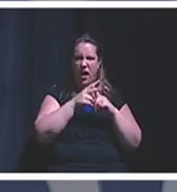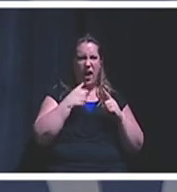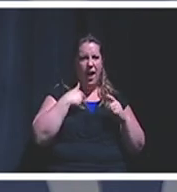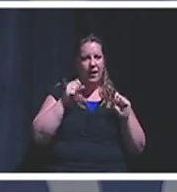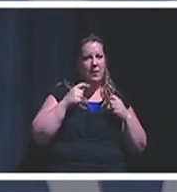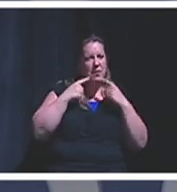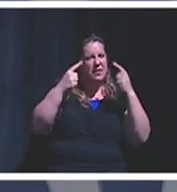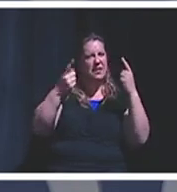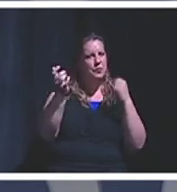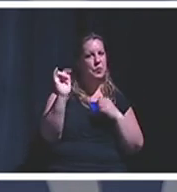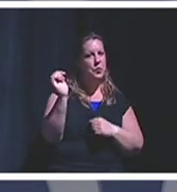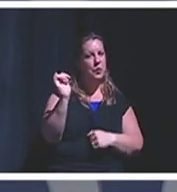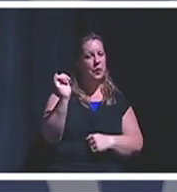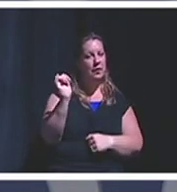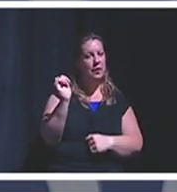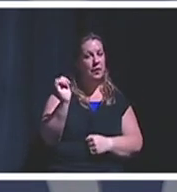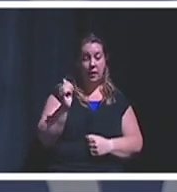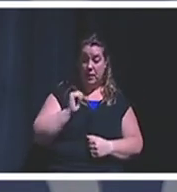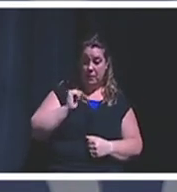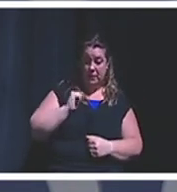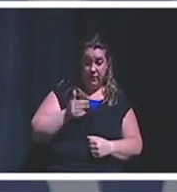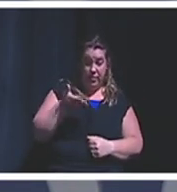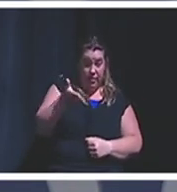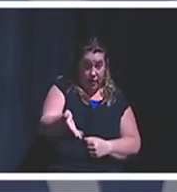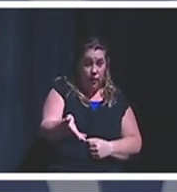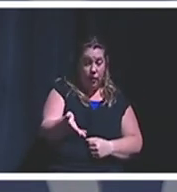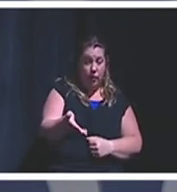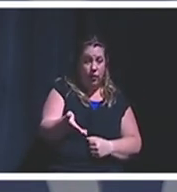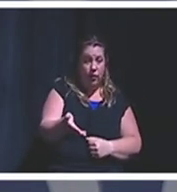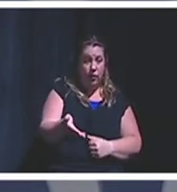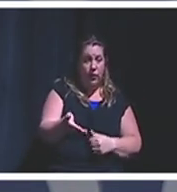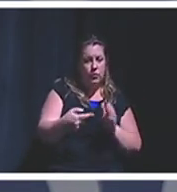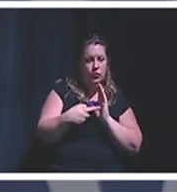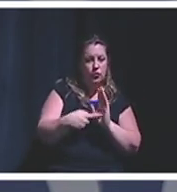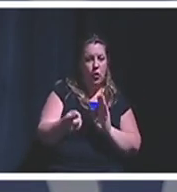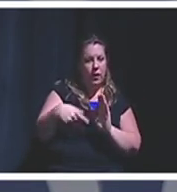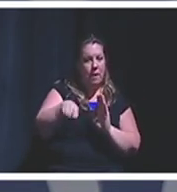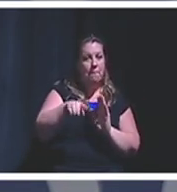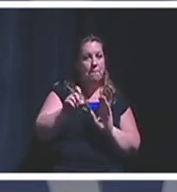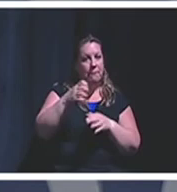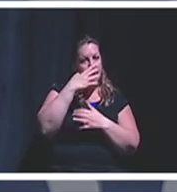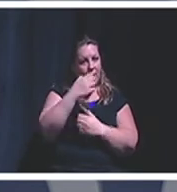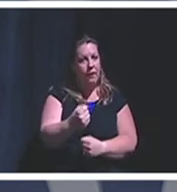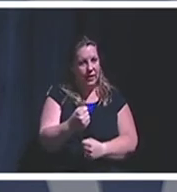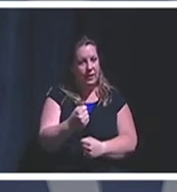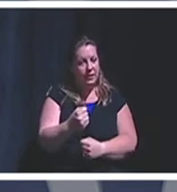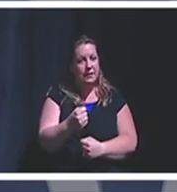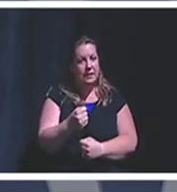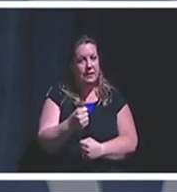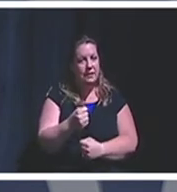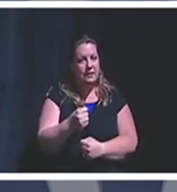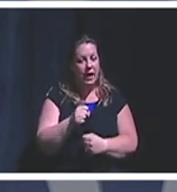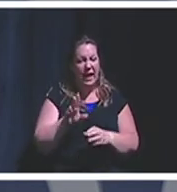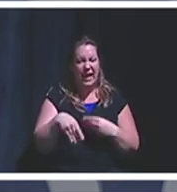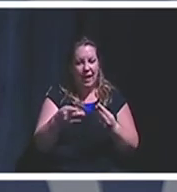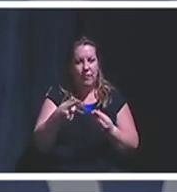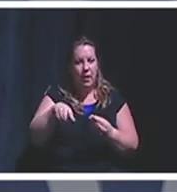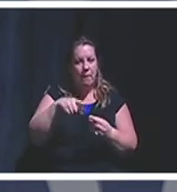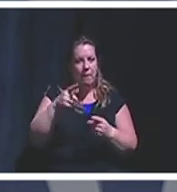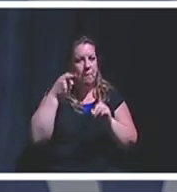My presence alone instills confidence and hope in the young kids.